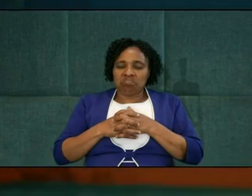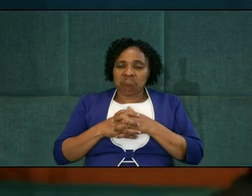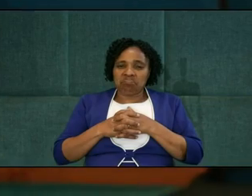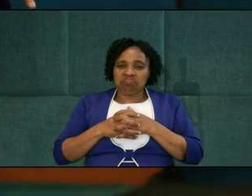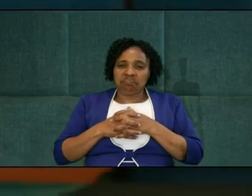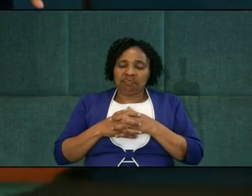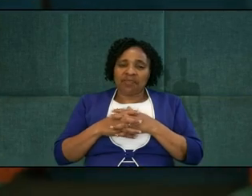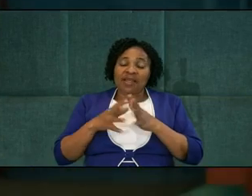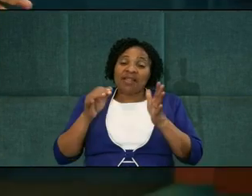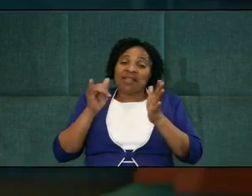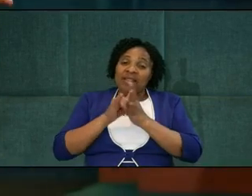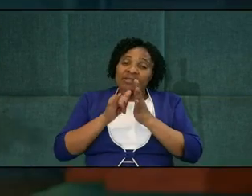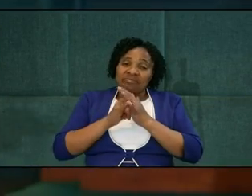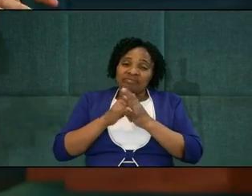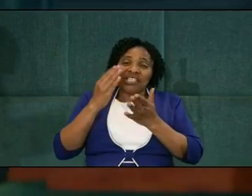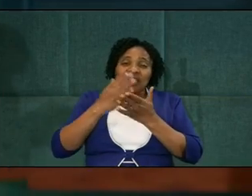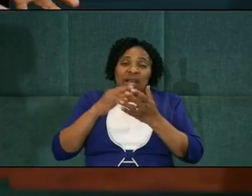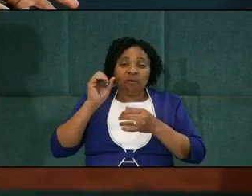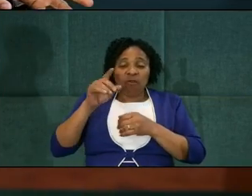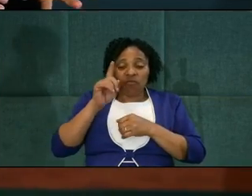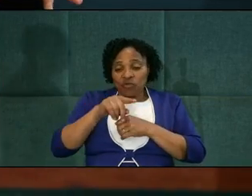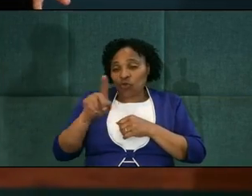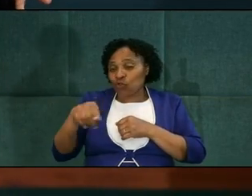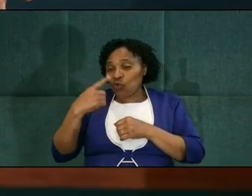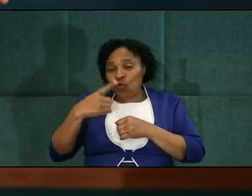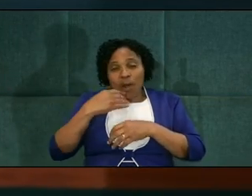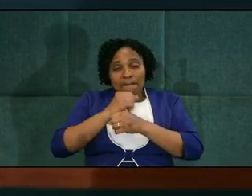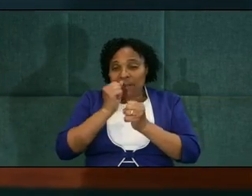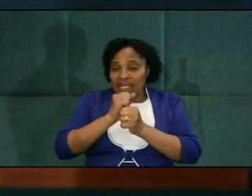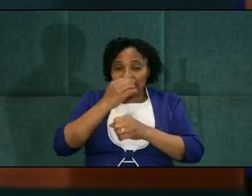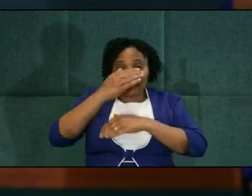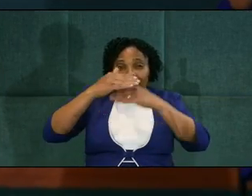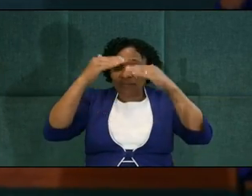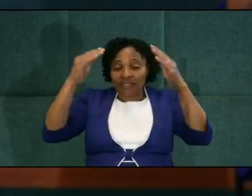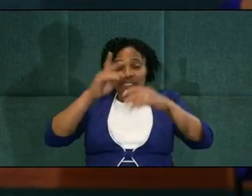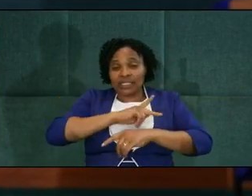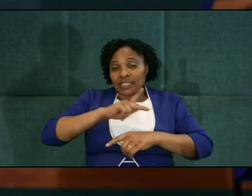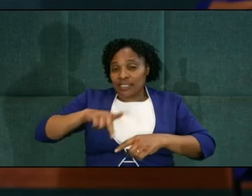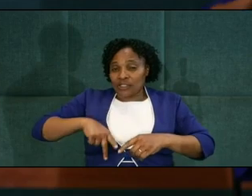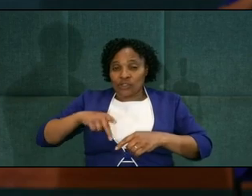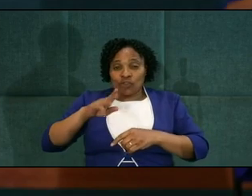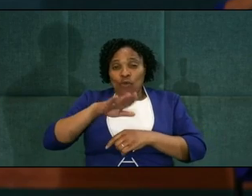that some of us who want to make it into God's kingdom